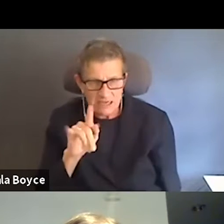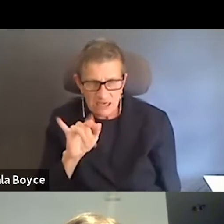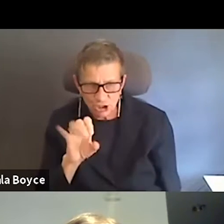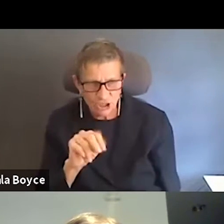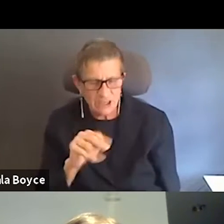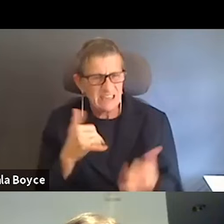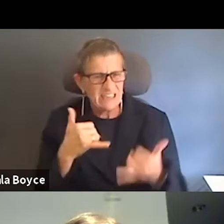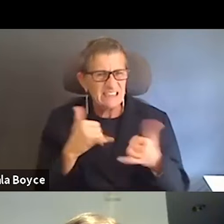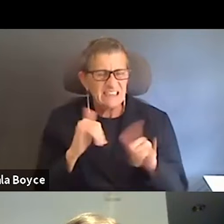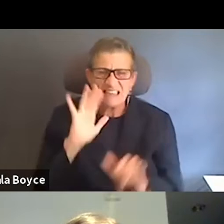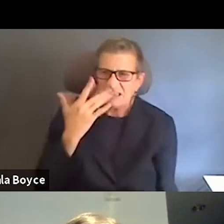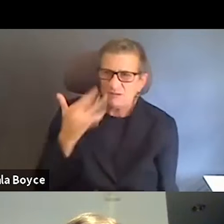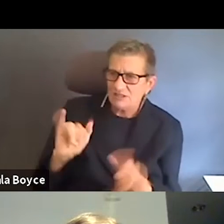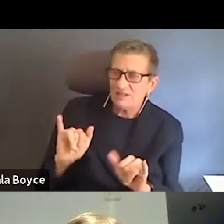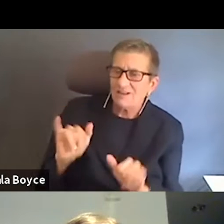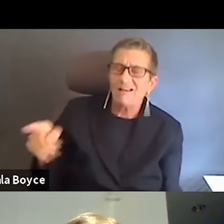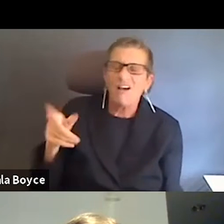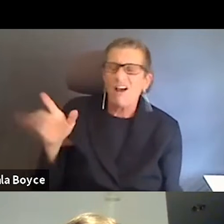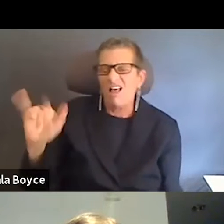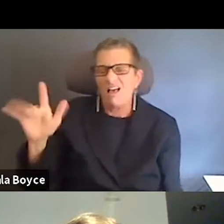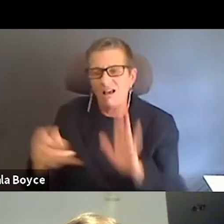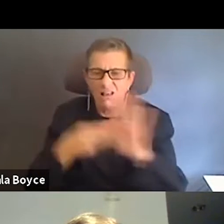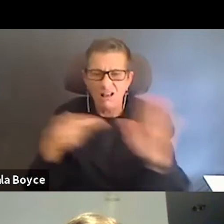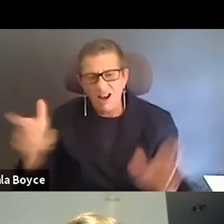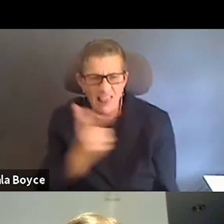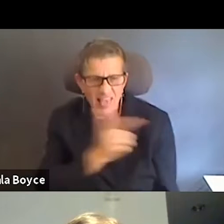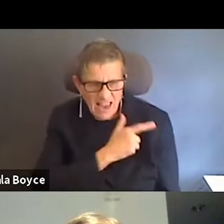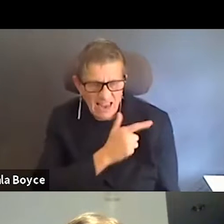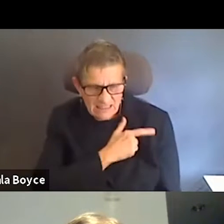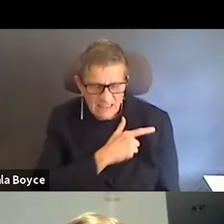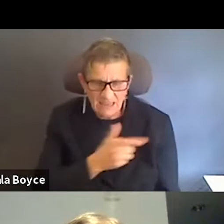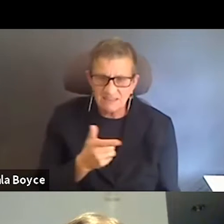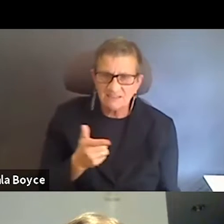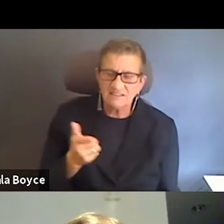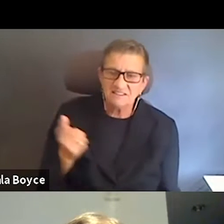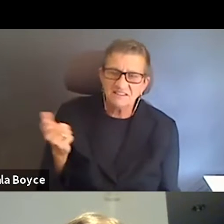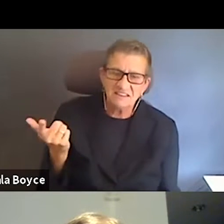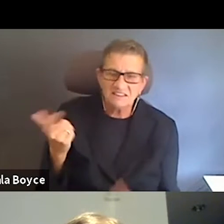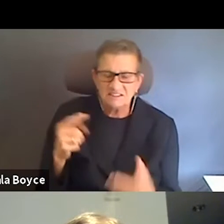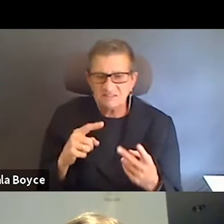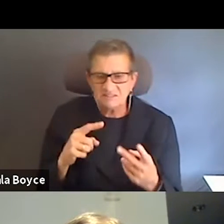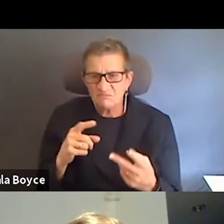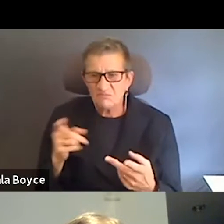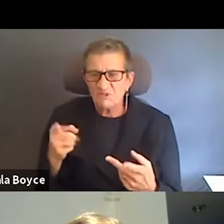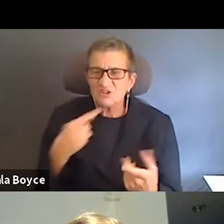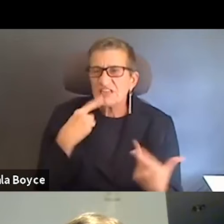to laziness, and this is what the person said, it still feels like admitting to laziness to